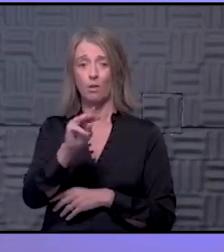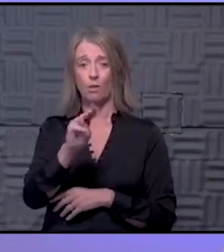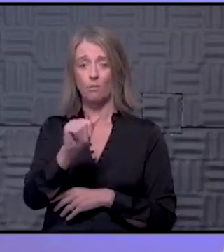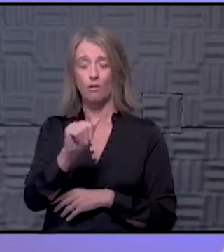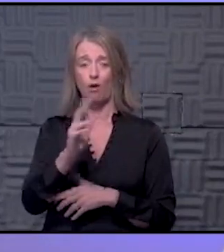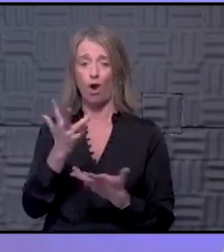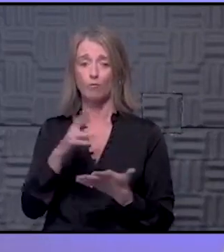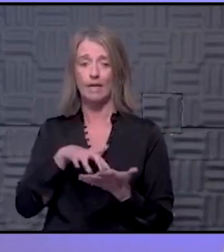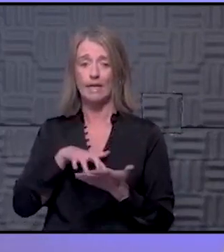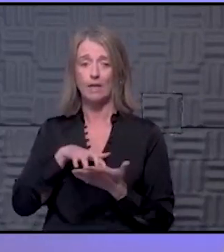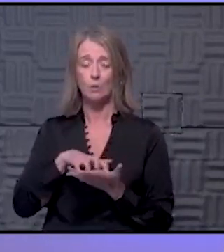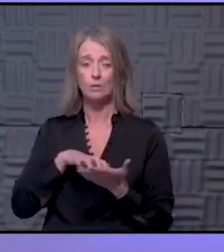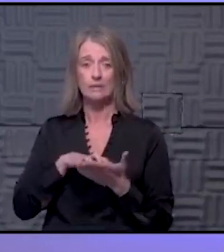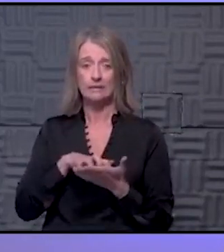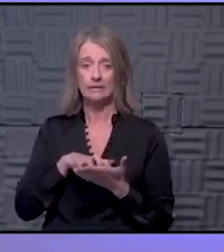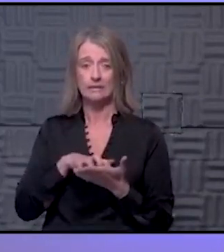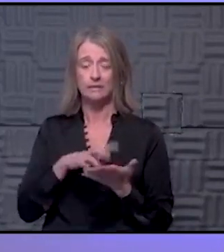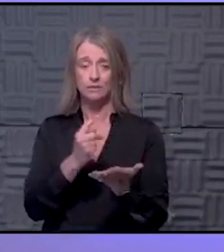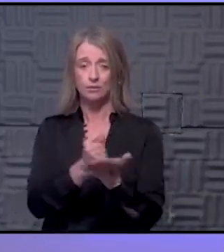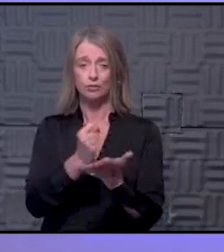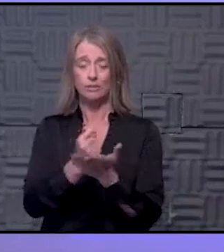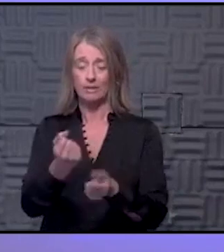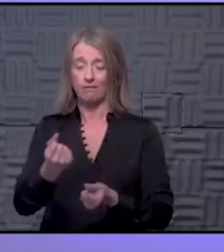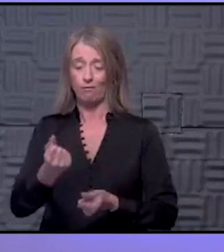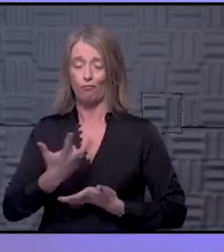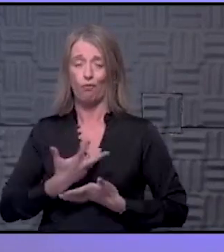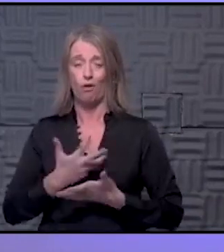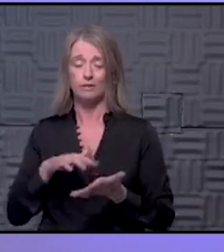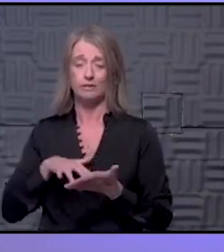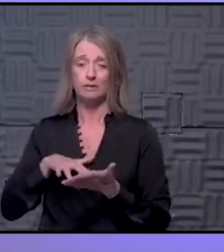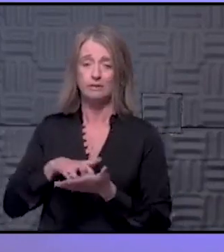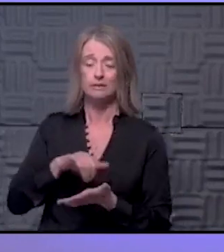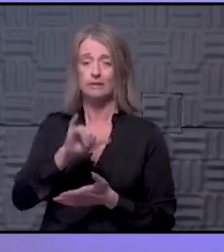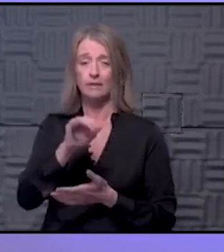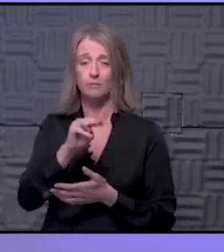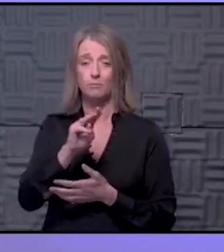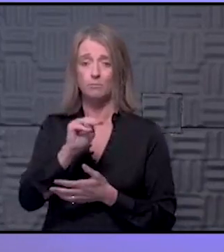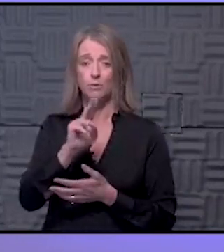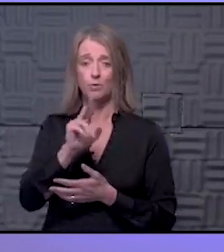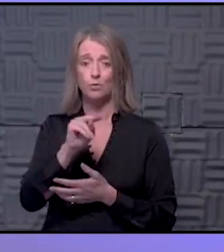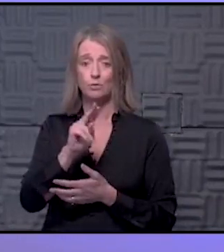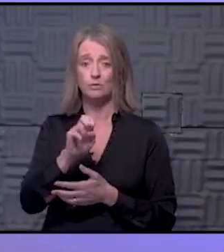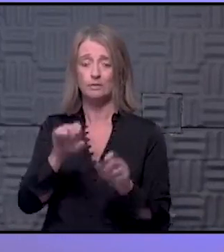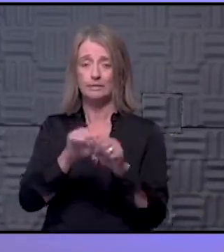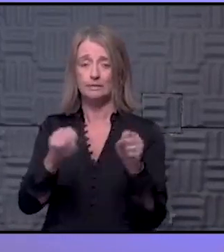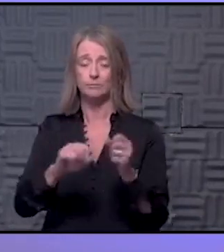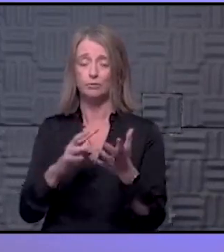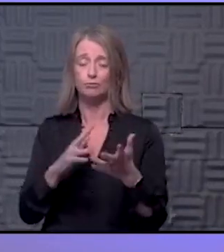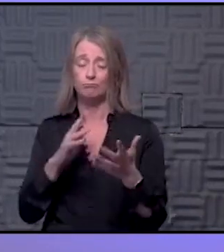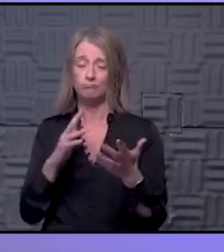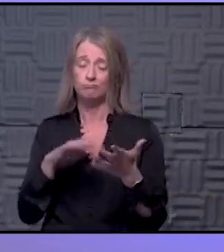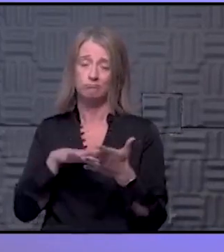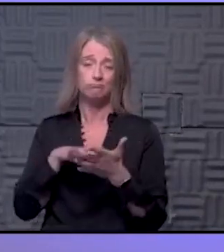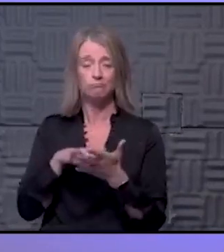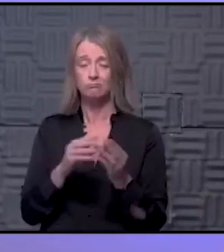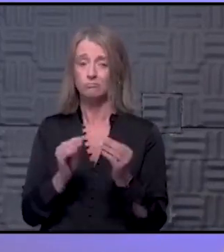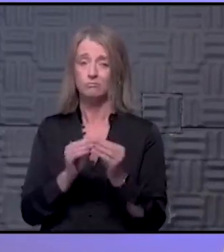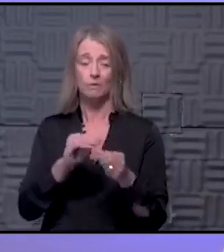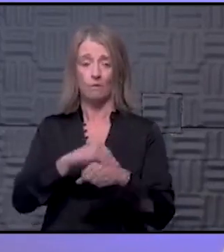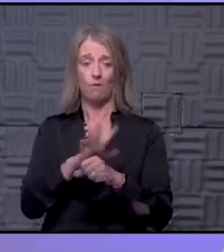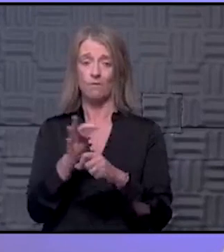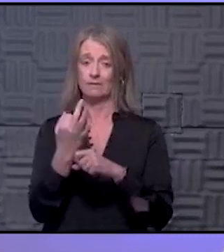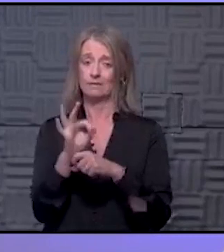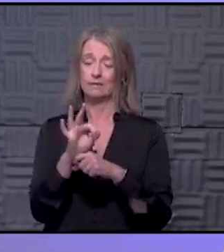compromised. And the treatment that we give also causes their immune system to be also compromised more. And COVID-19